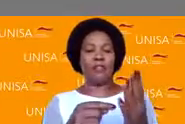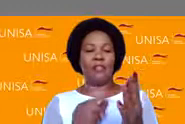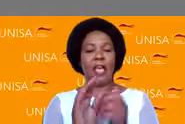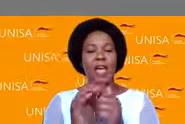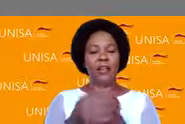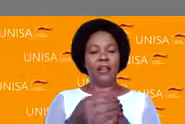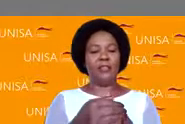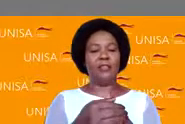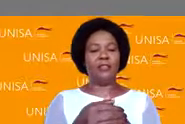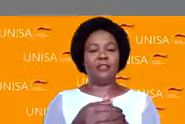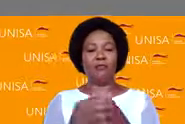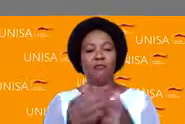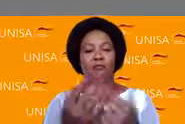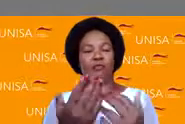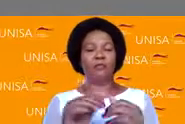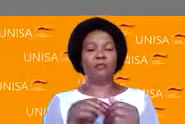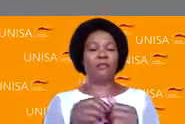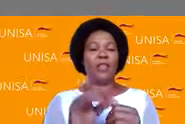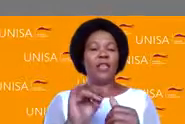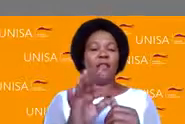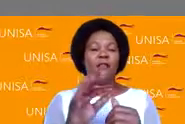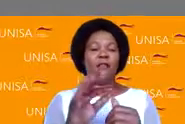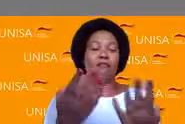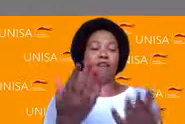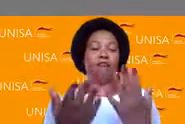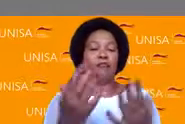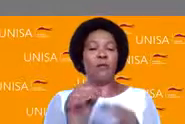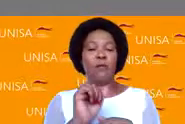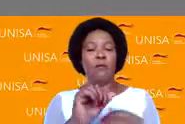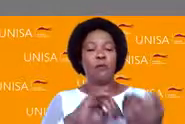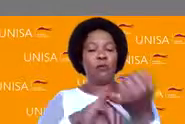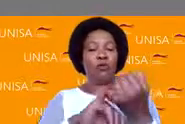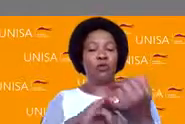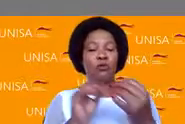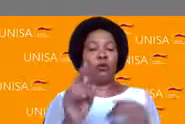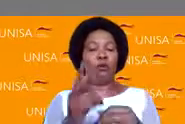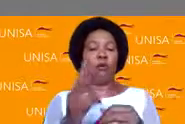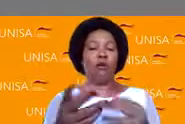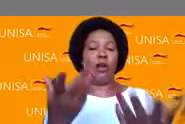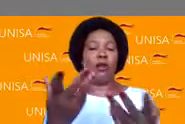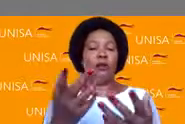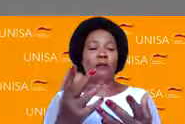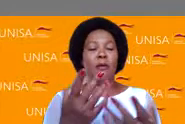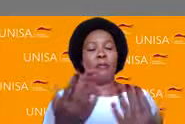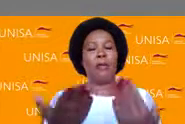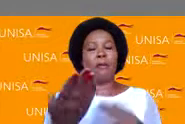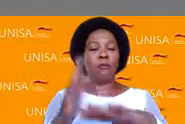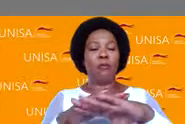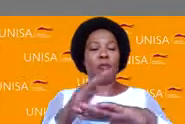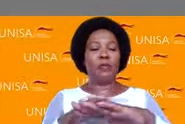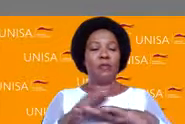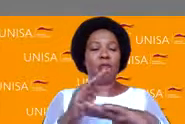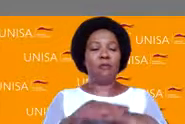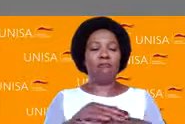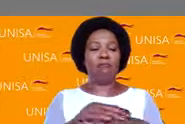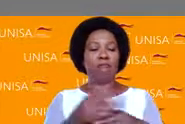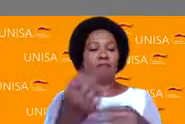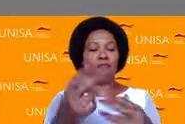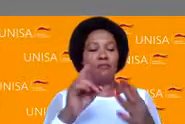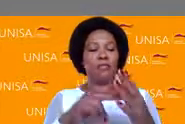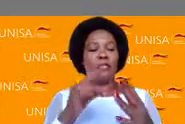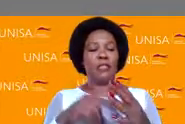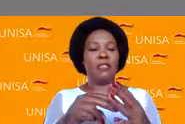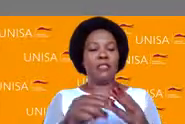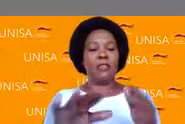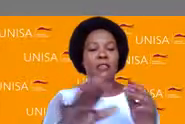left navigation. So even in your modules as well, if you want to have more reading space with the content, remember